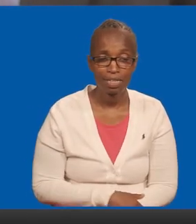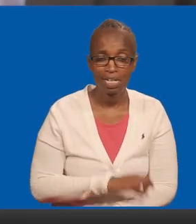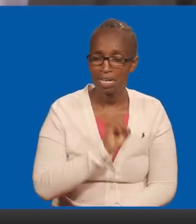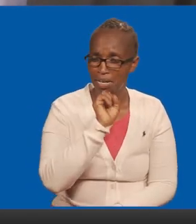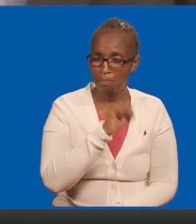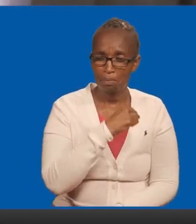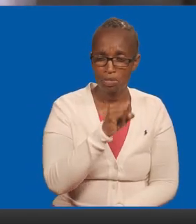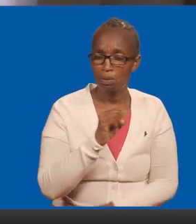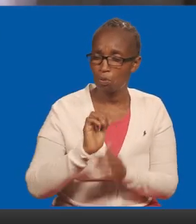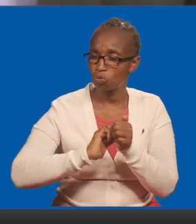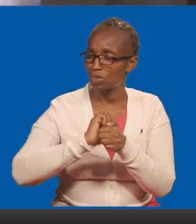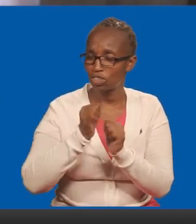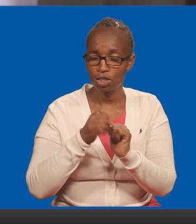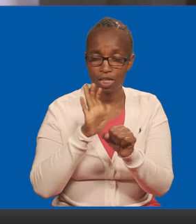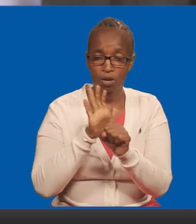evidence.